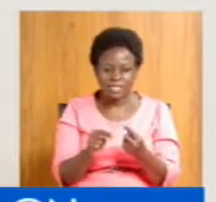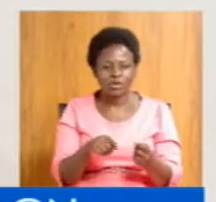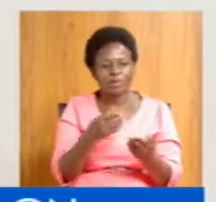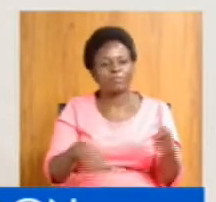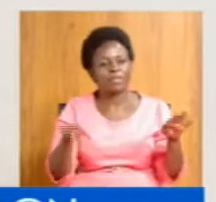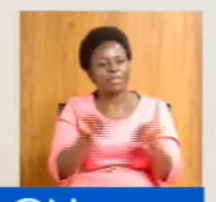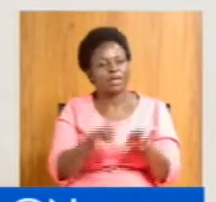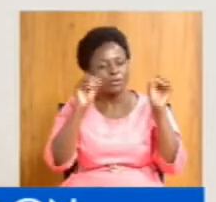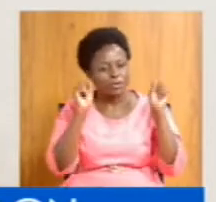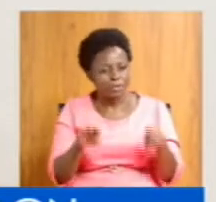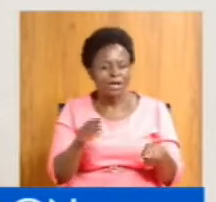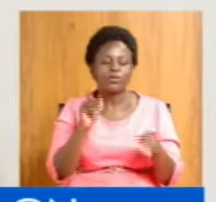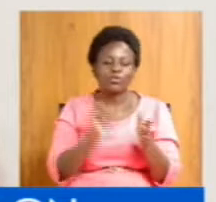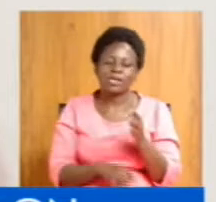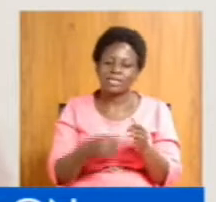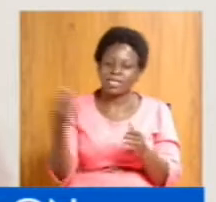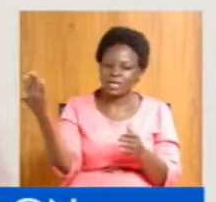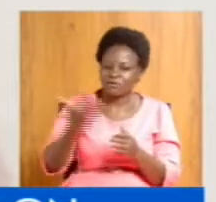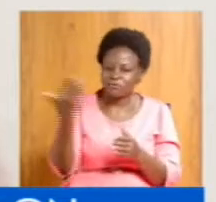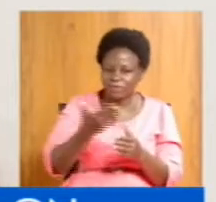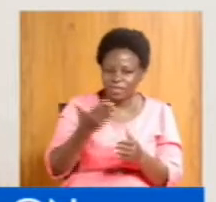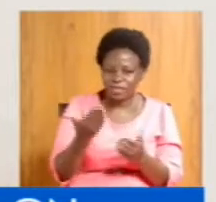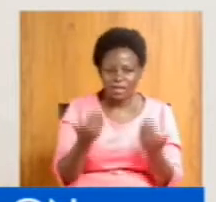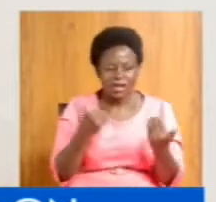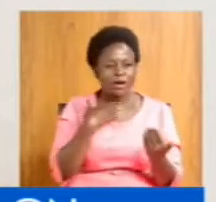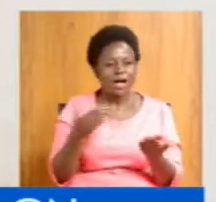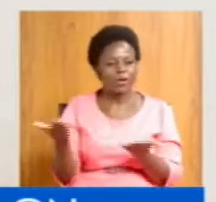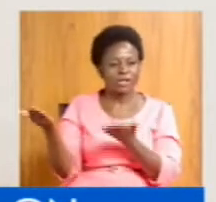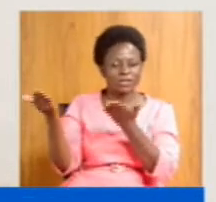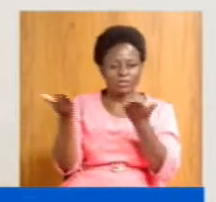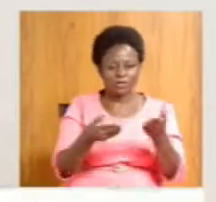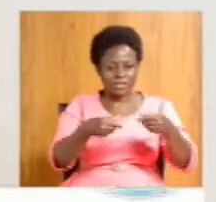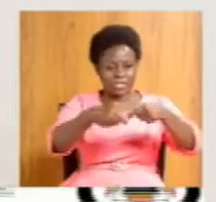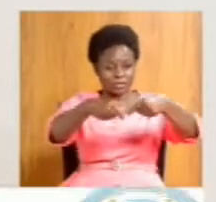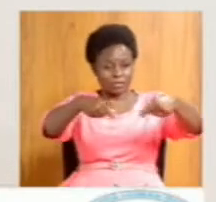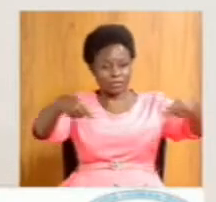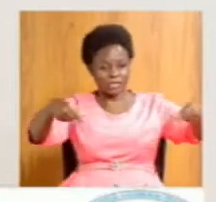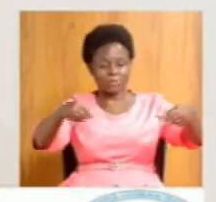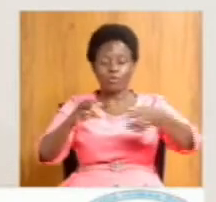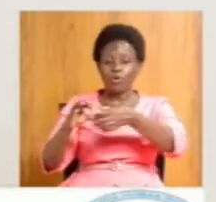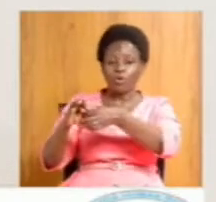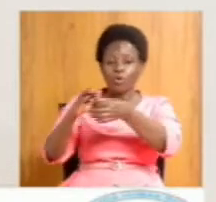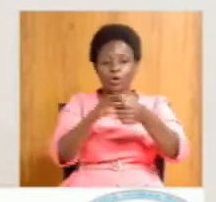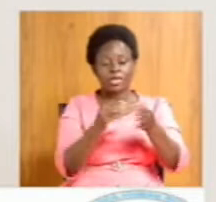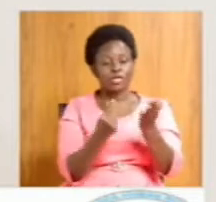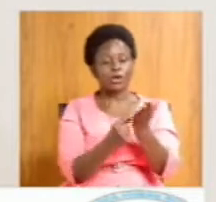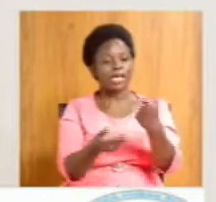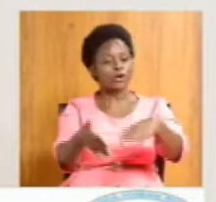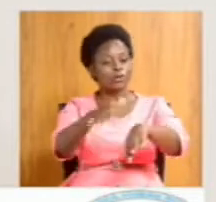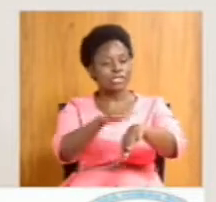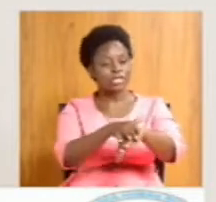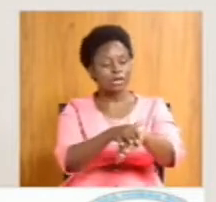maybe disagree with what they would have told us. May I now invite to the podium, the Coordinator Uganda Consortium